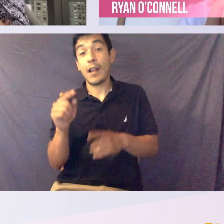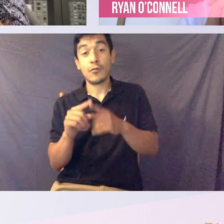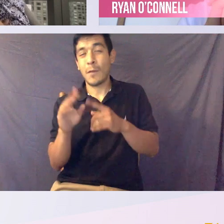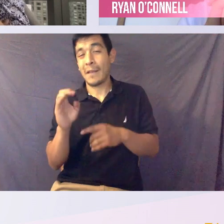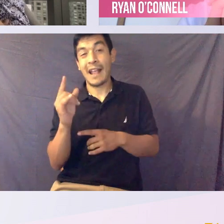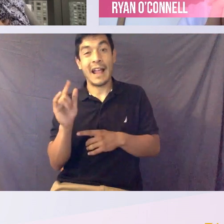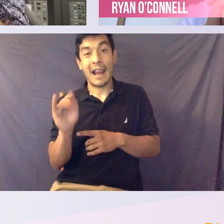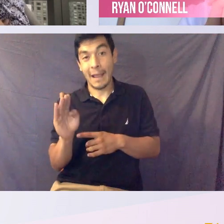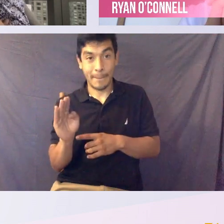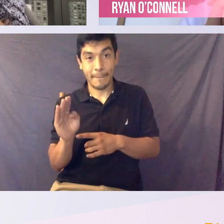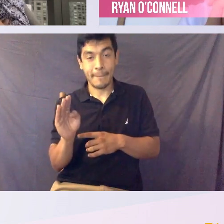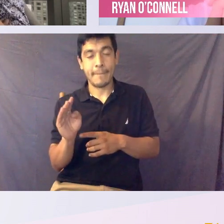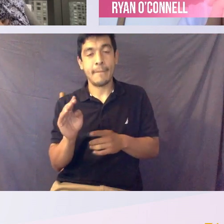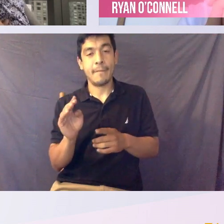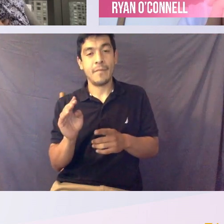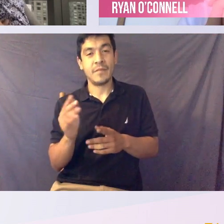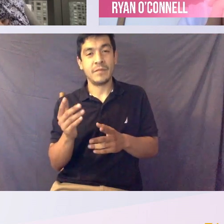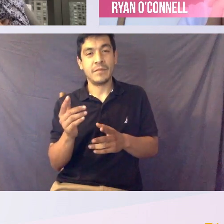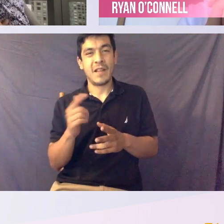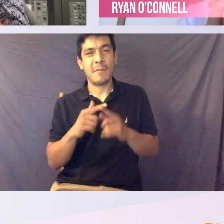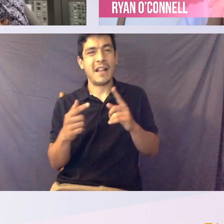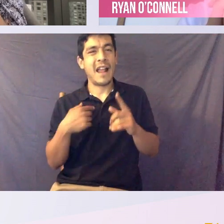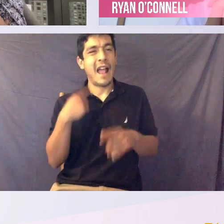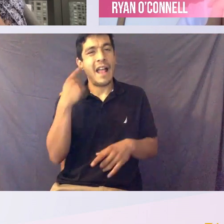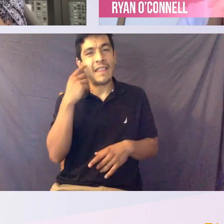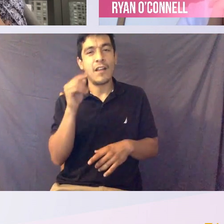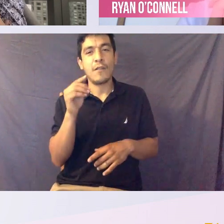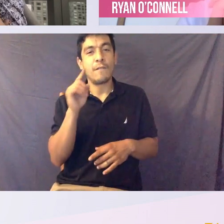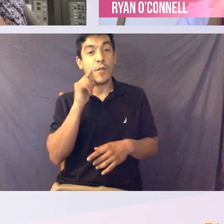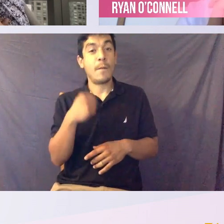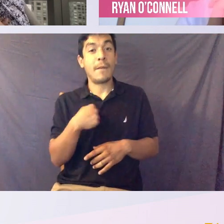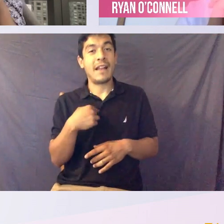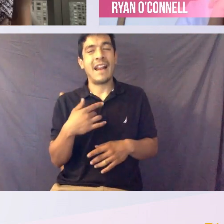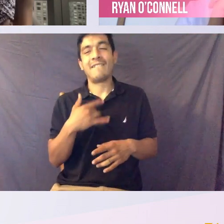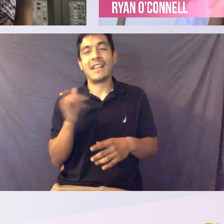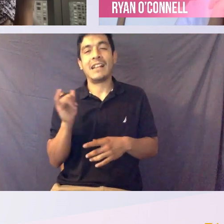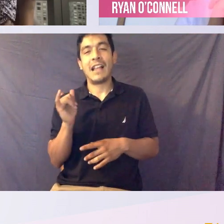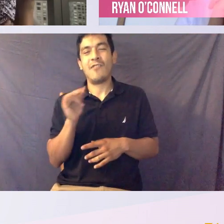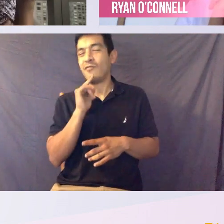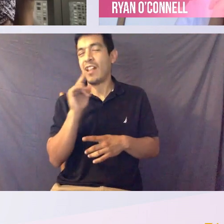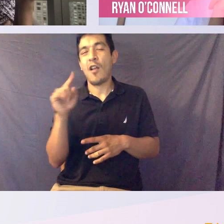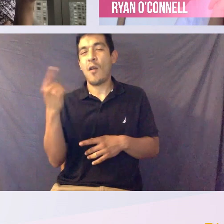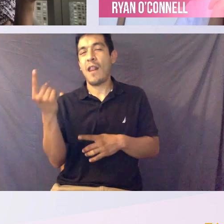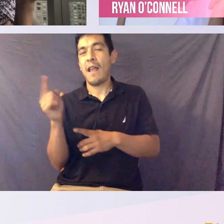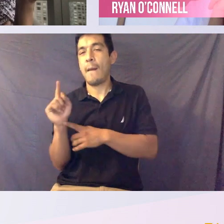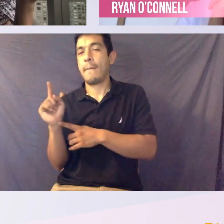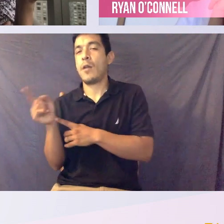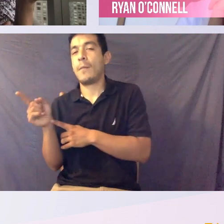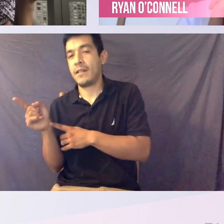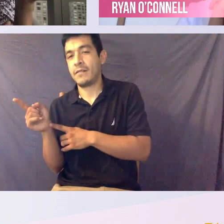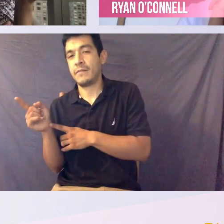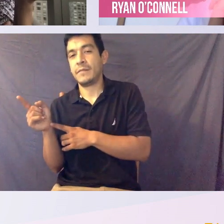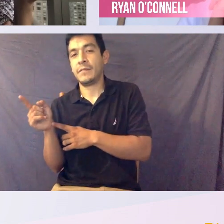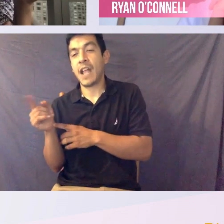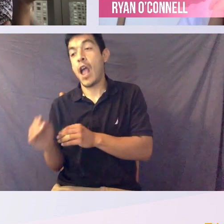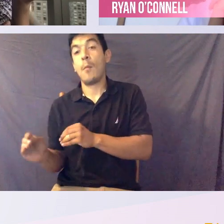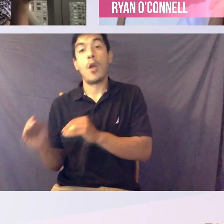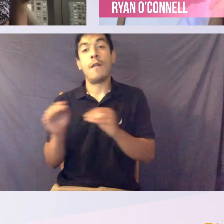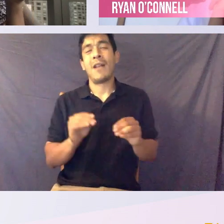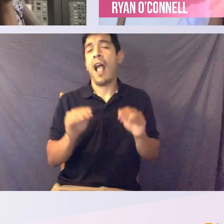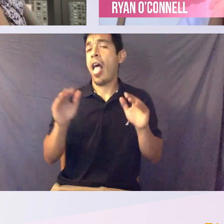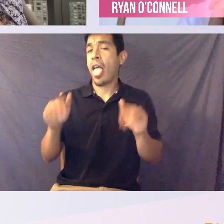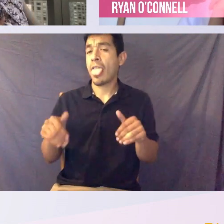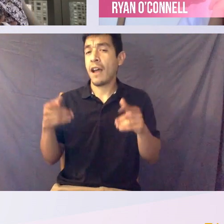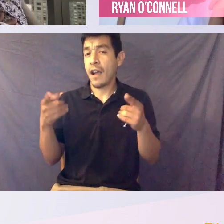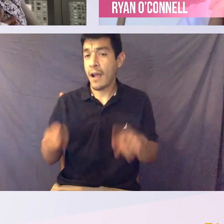but I think that for me, it really feels like a moment. Movement, I mean, it remains to be seen, because the